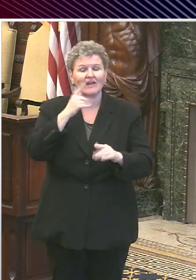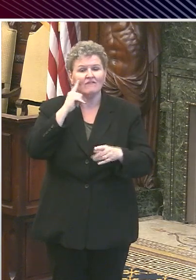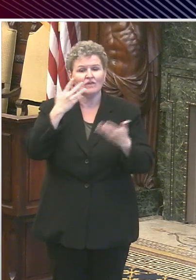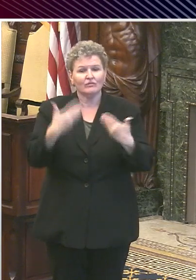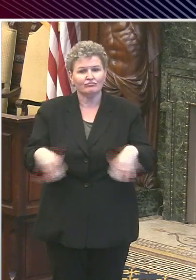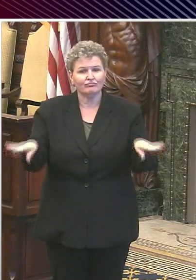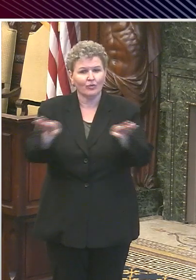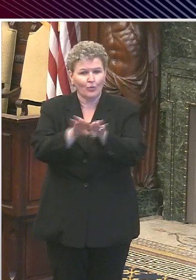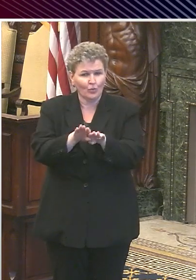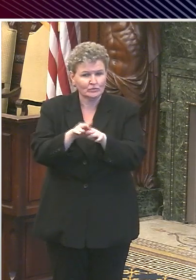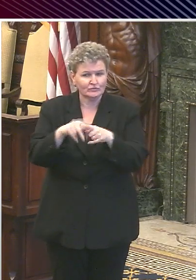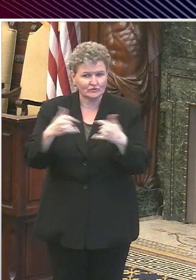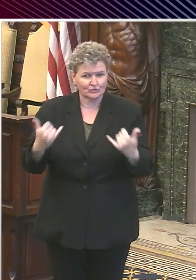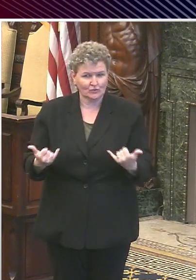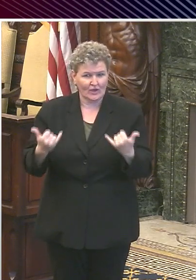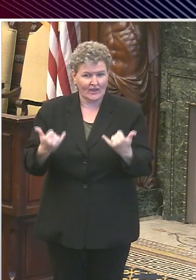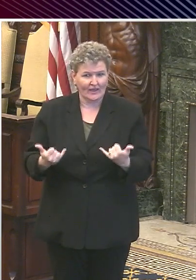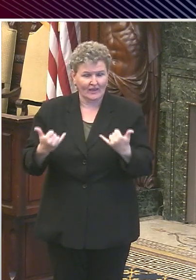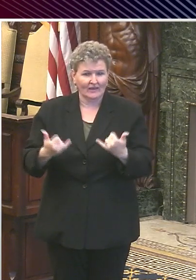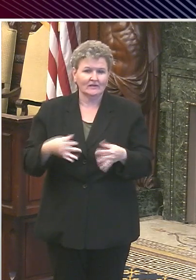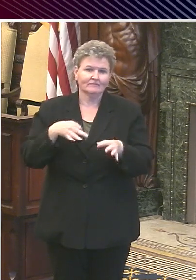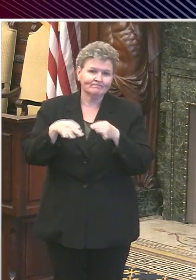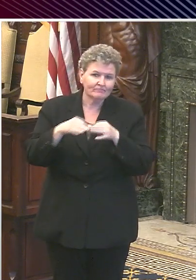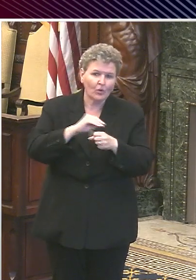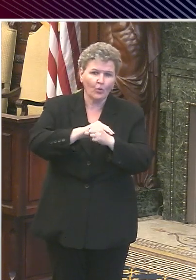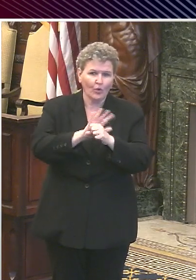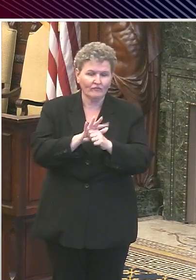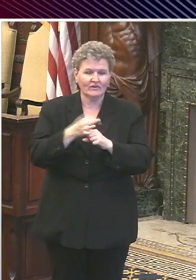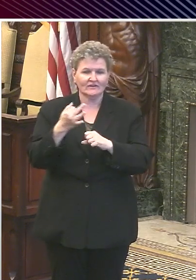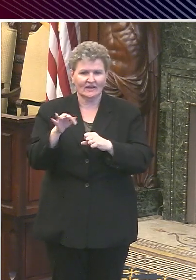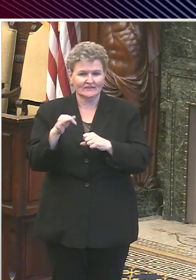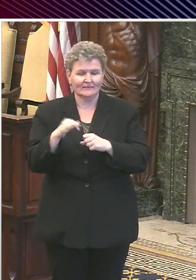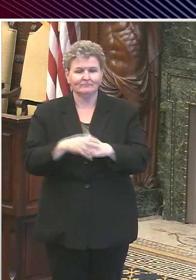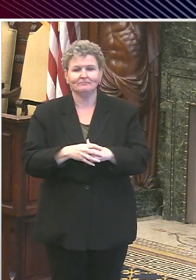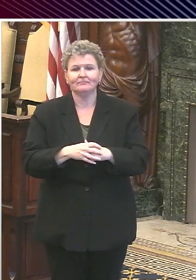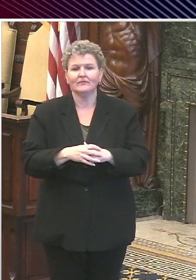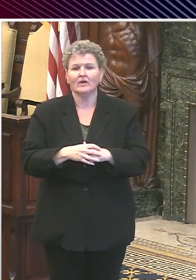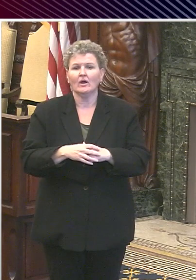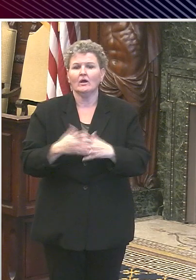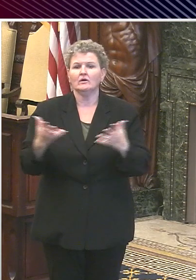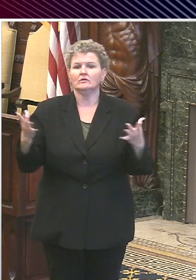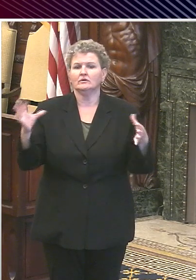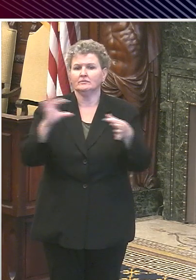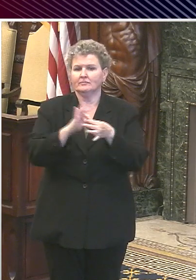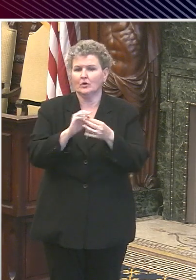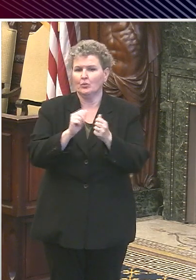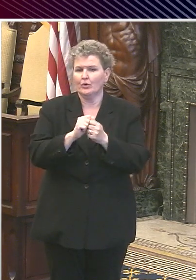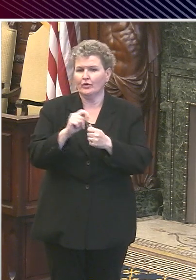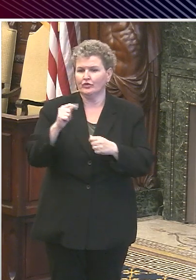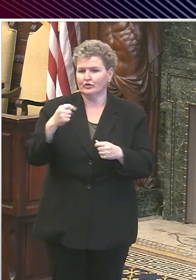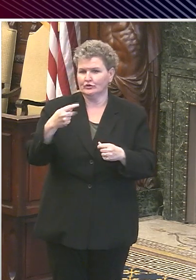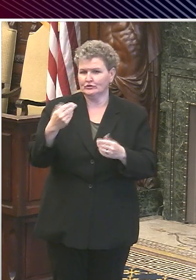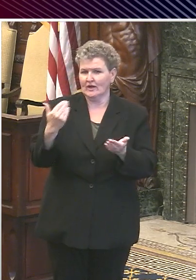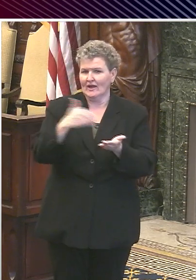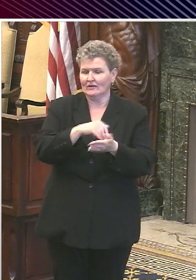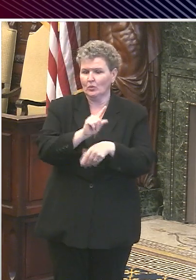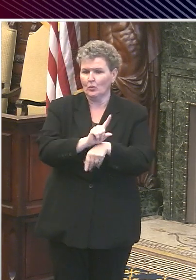today's avail on COVID-19. And we will resume this on Thursday at 1 p.m.